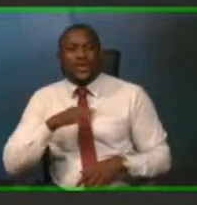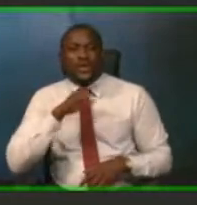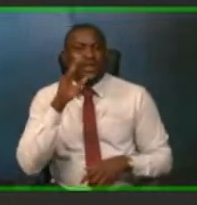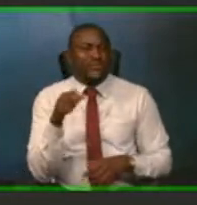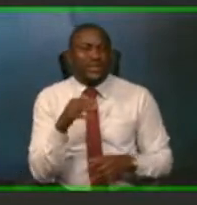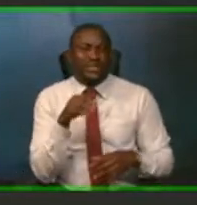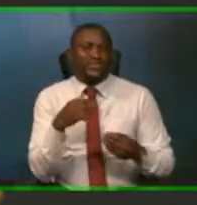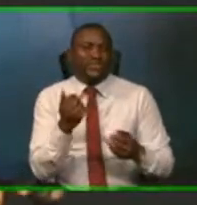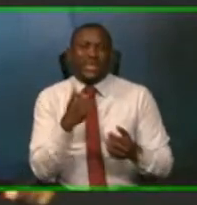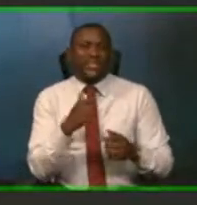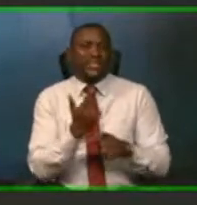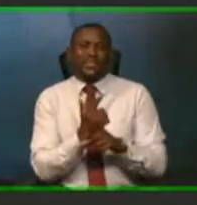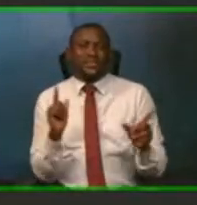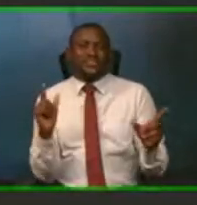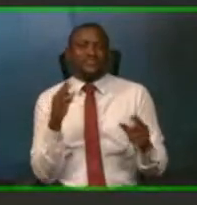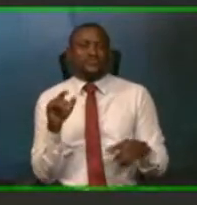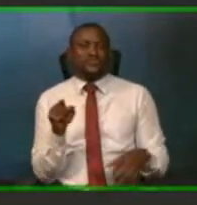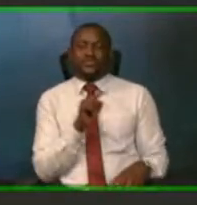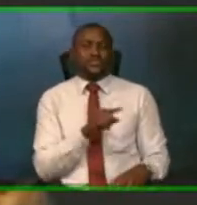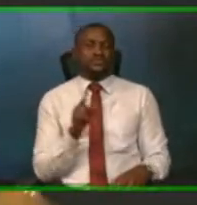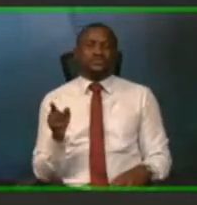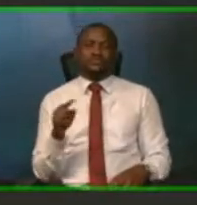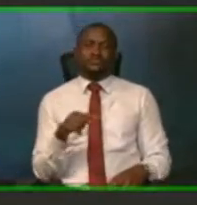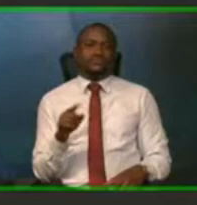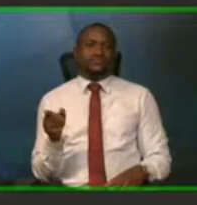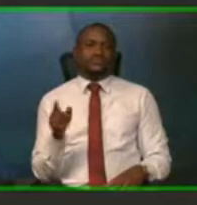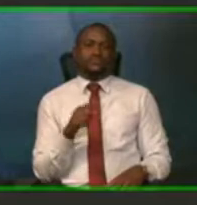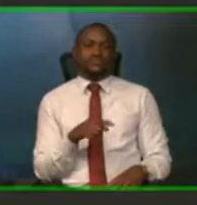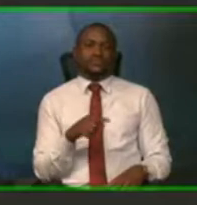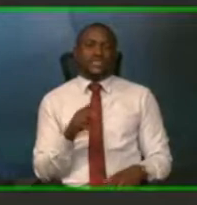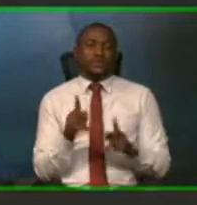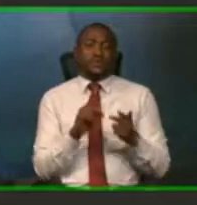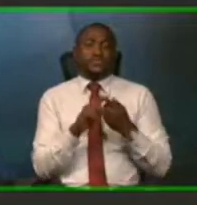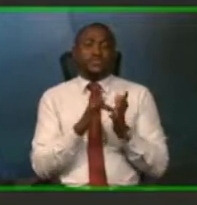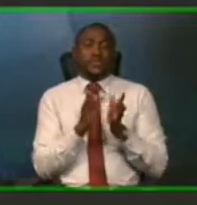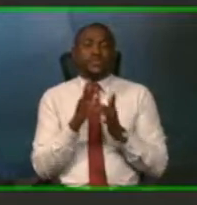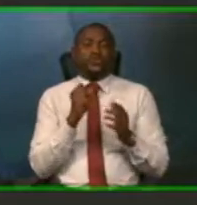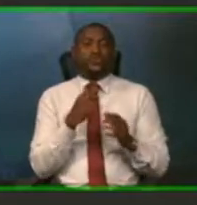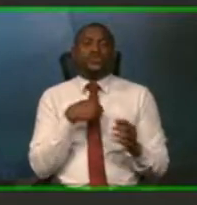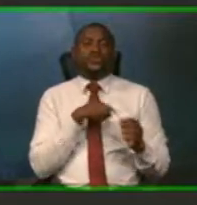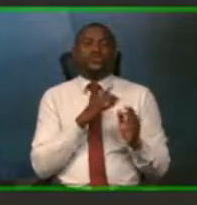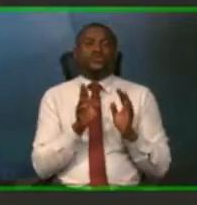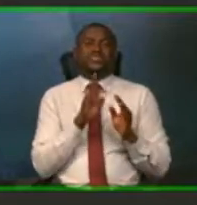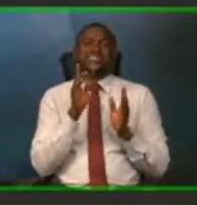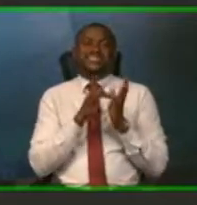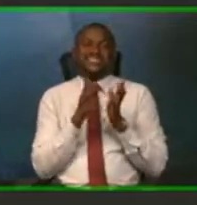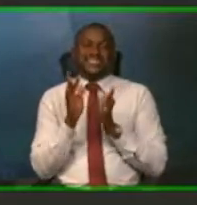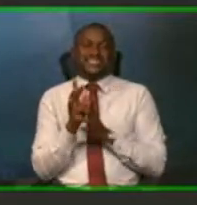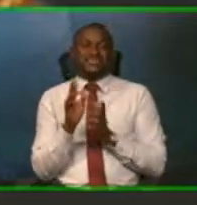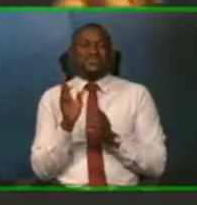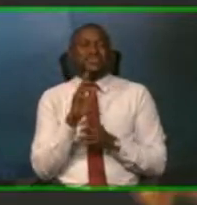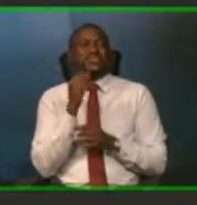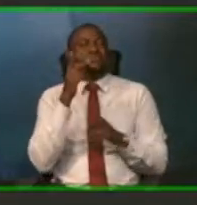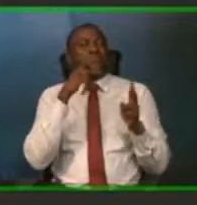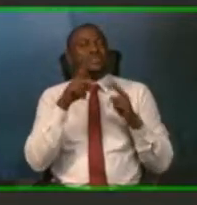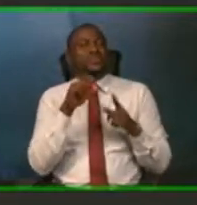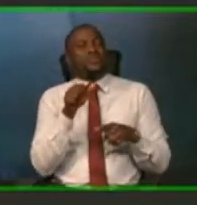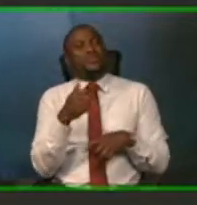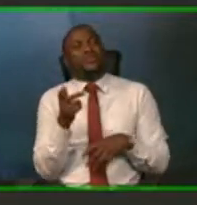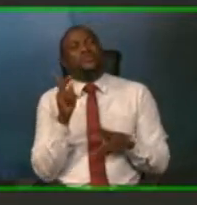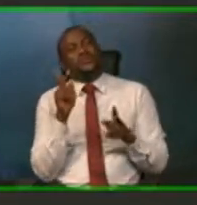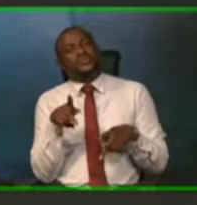given any liberty of such according to scripture. So we use Jesus, because if we use a prophet or any other